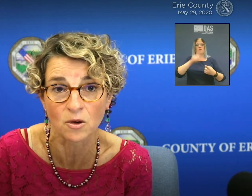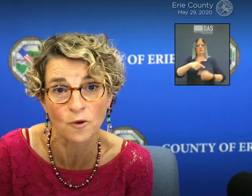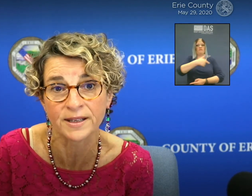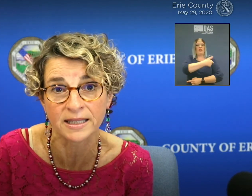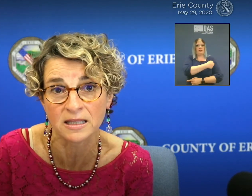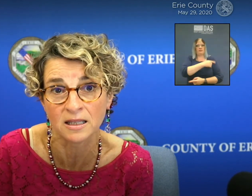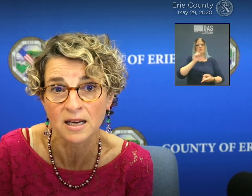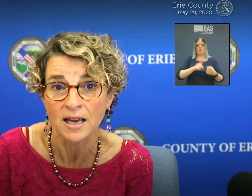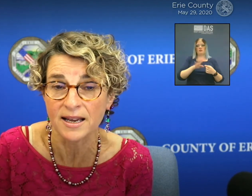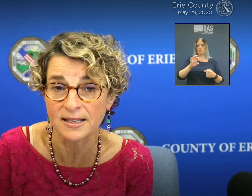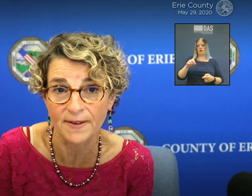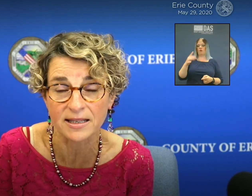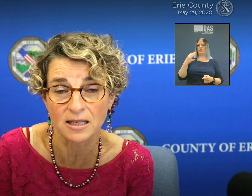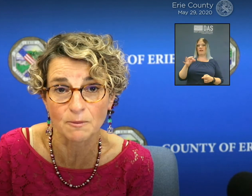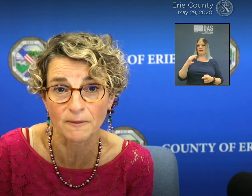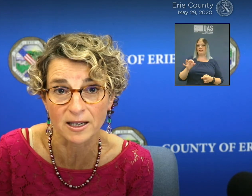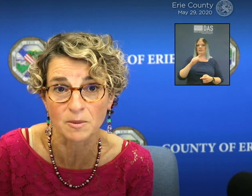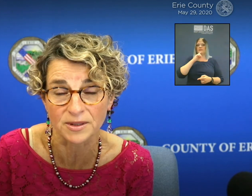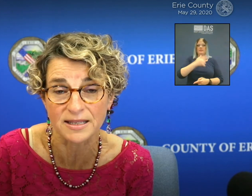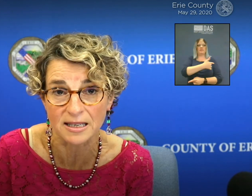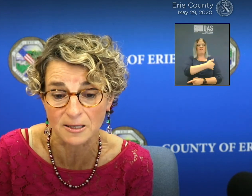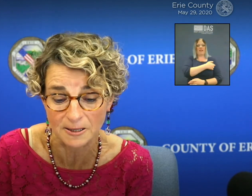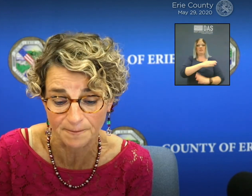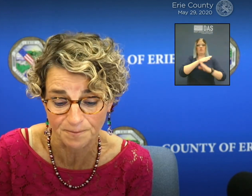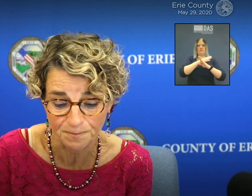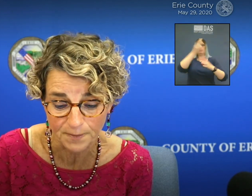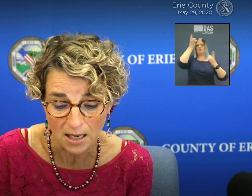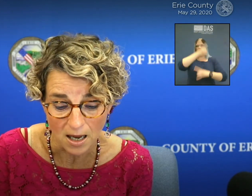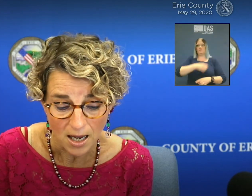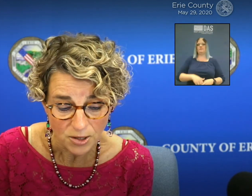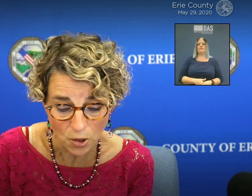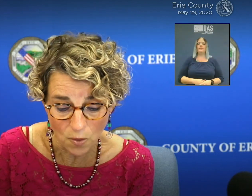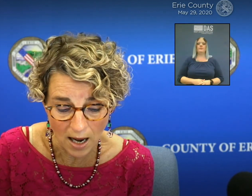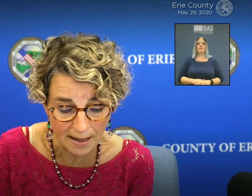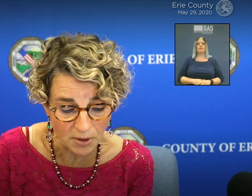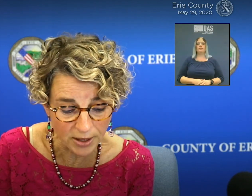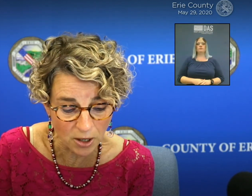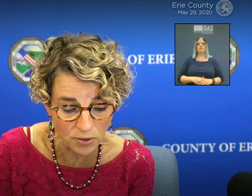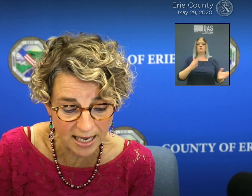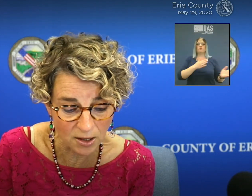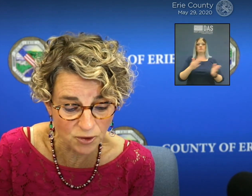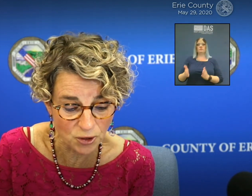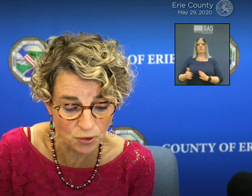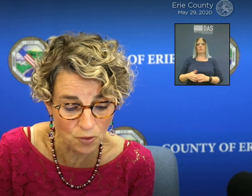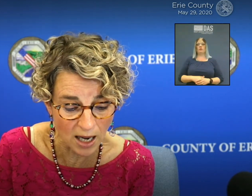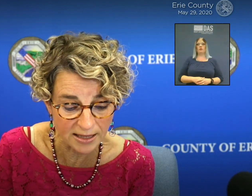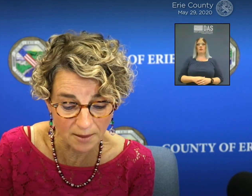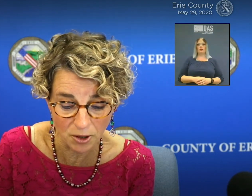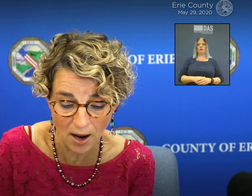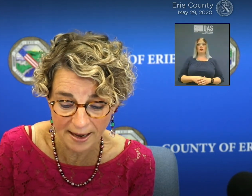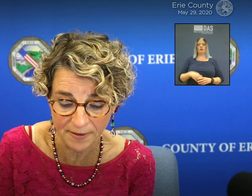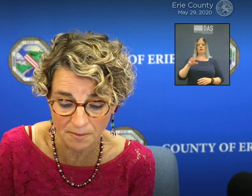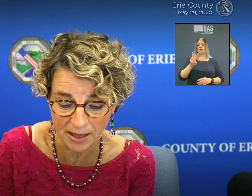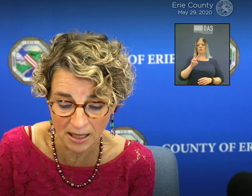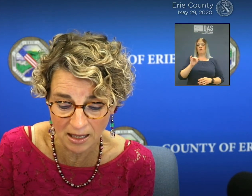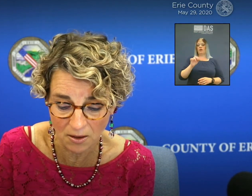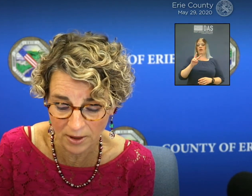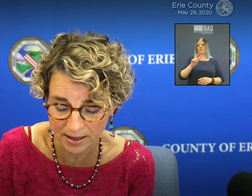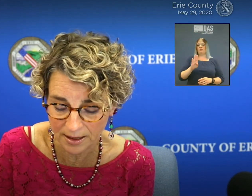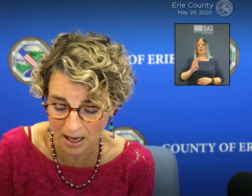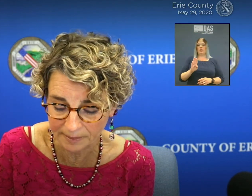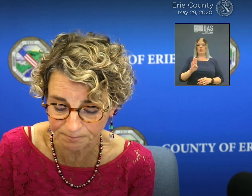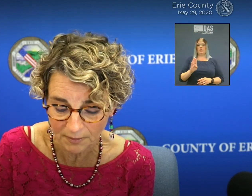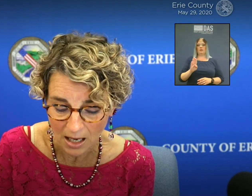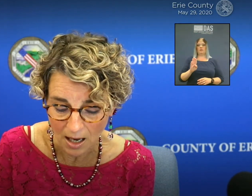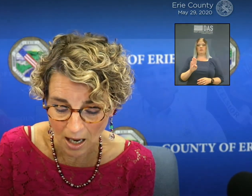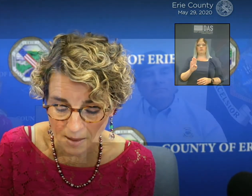vaccine, until COVID-19 is a vaccine-preventable disease. So I'm going to go down to WIVB